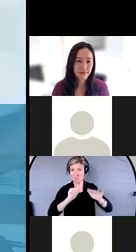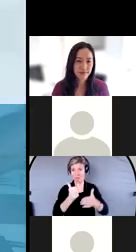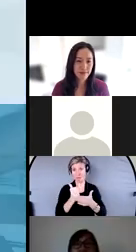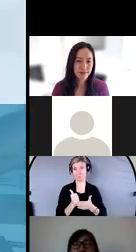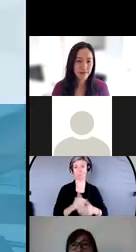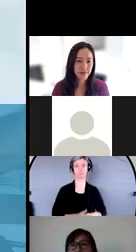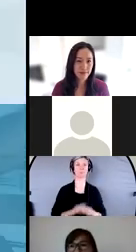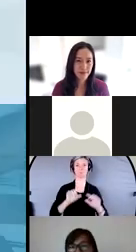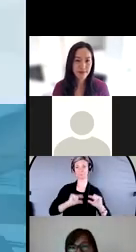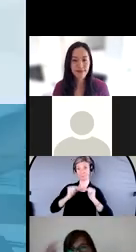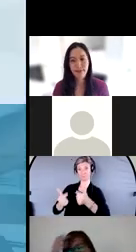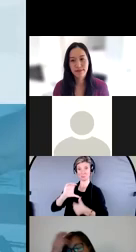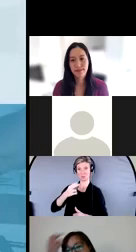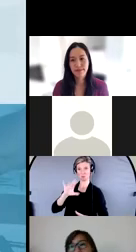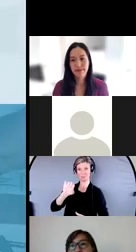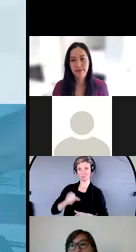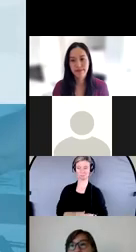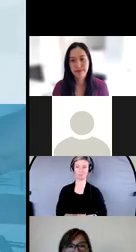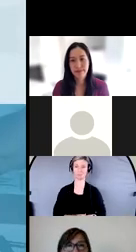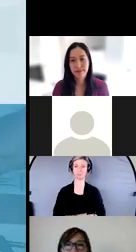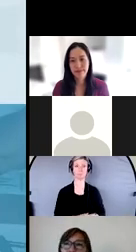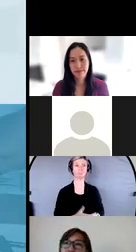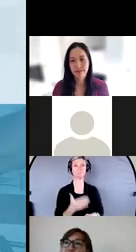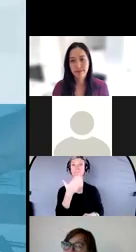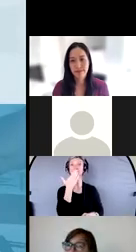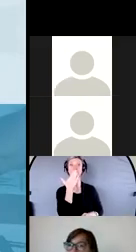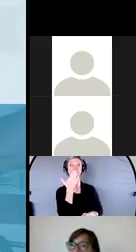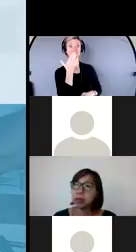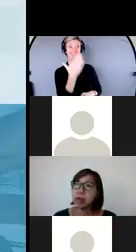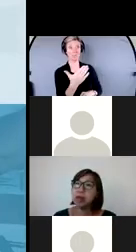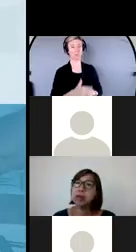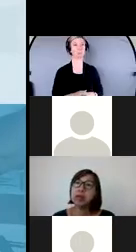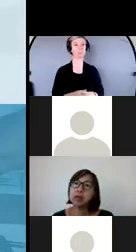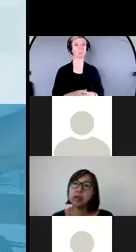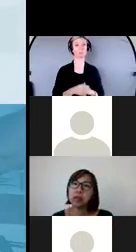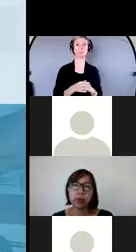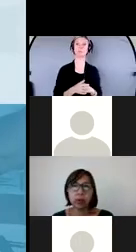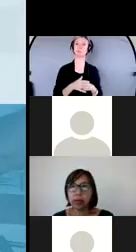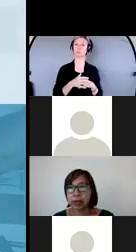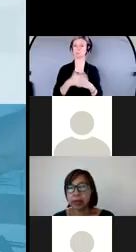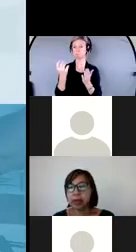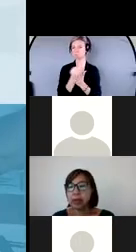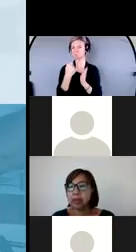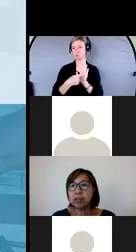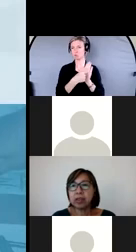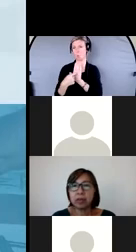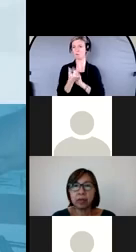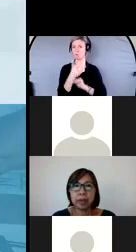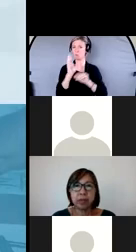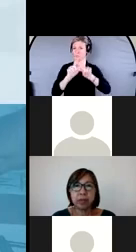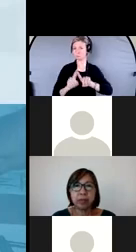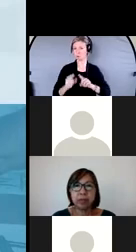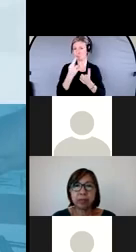So I'll just spend the next minute or two just sharing with you some resources where you can get additional